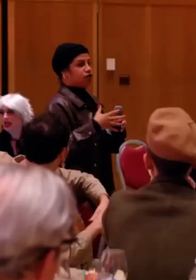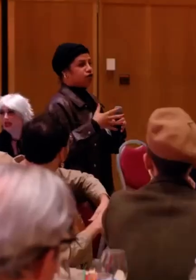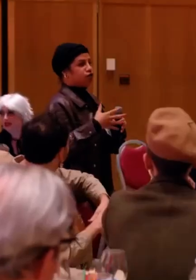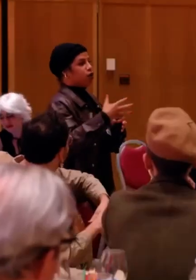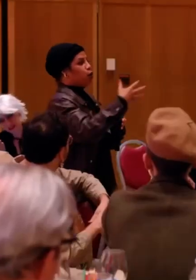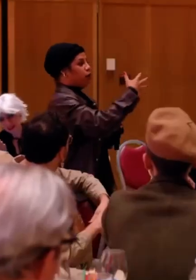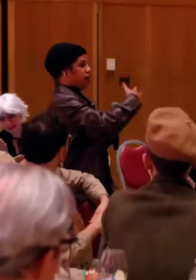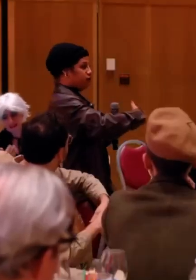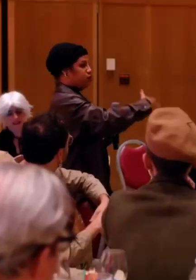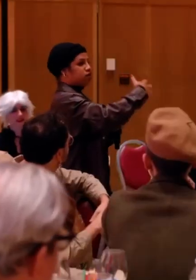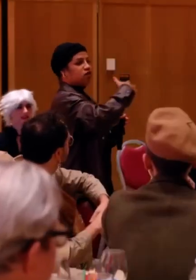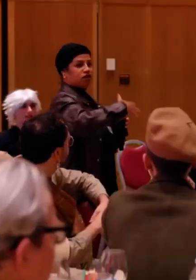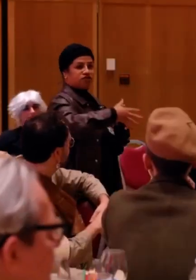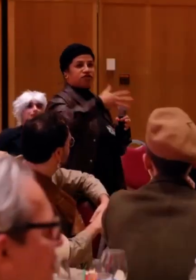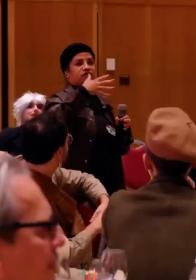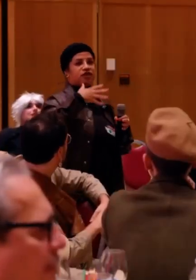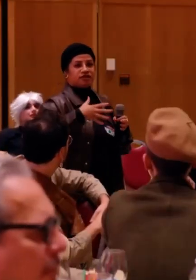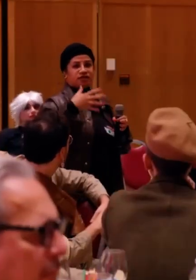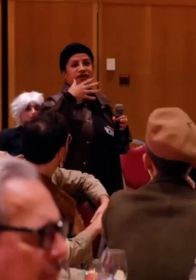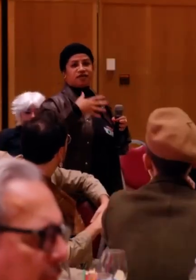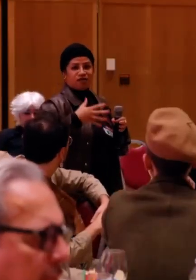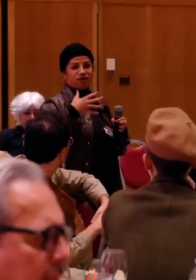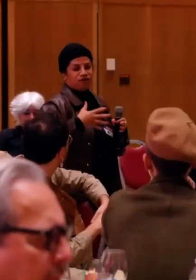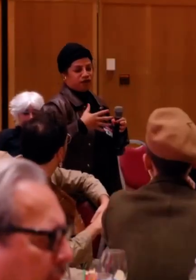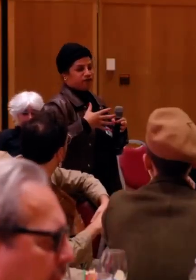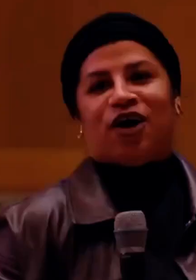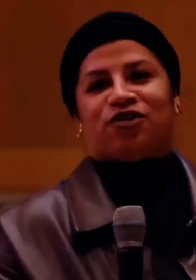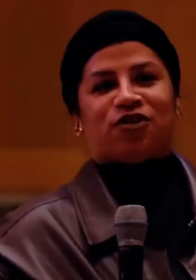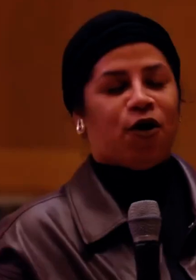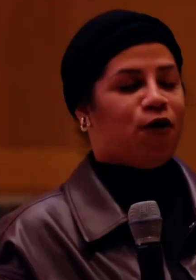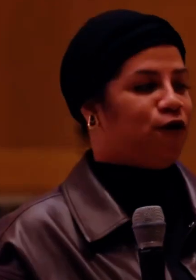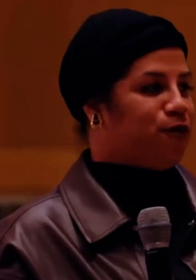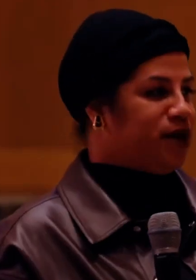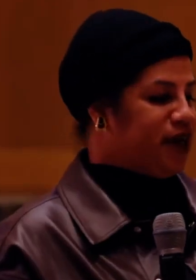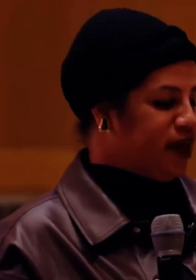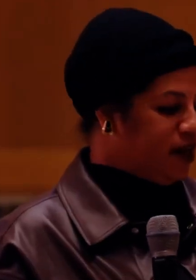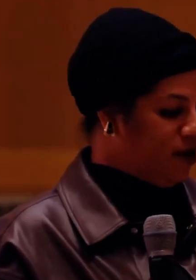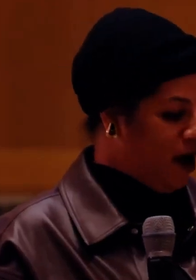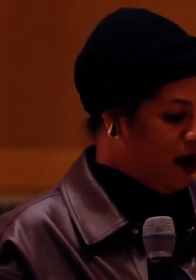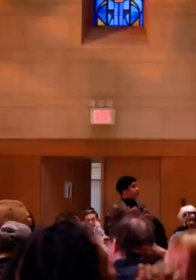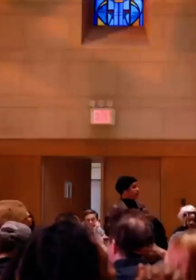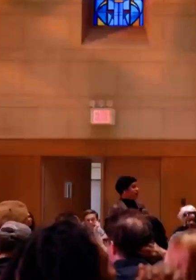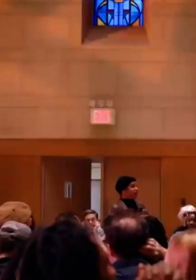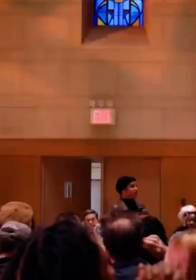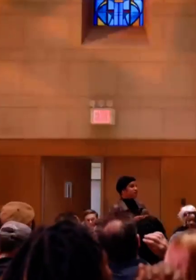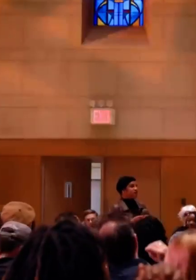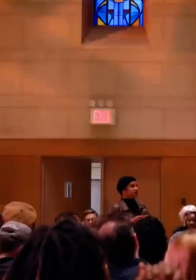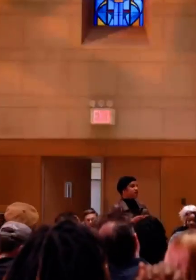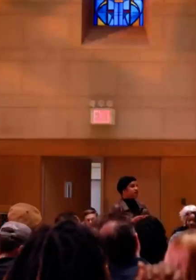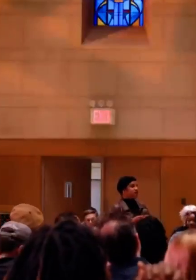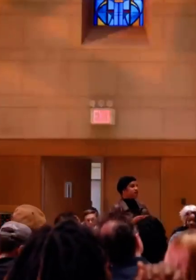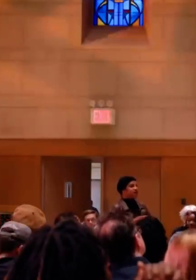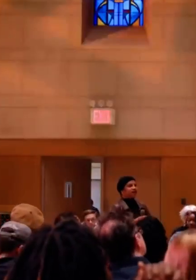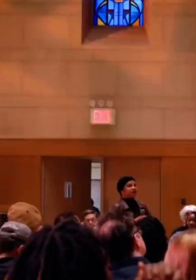really honored where everyone's artistry is coming from. So for me, GI has